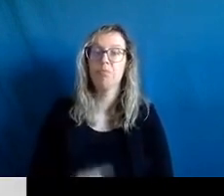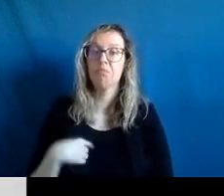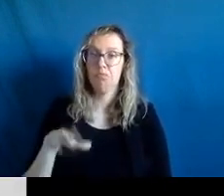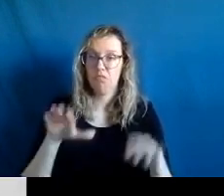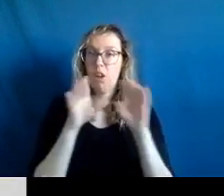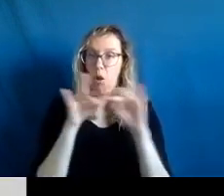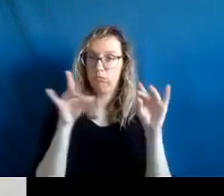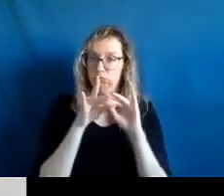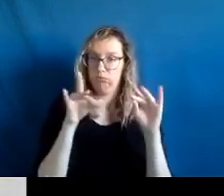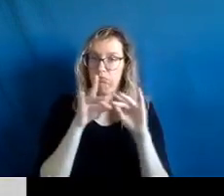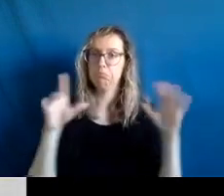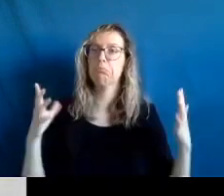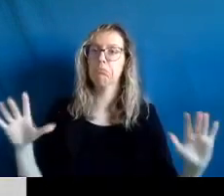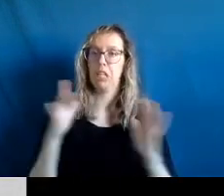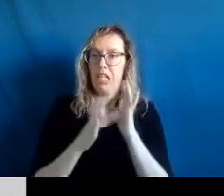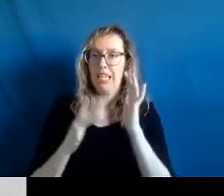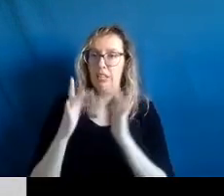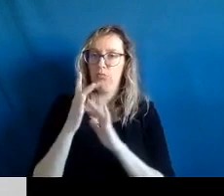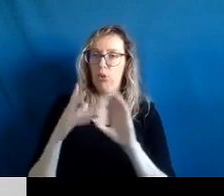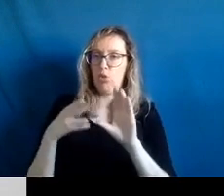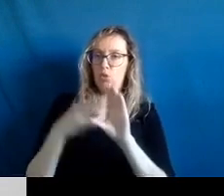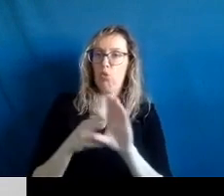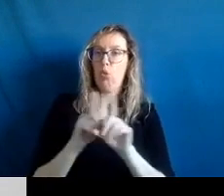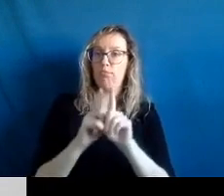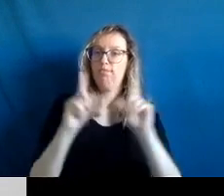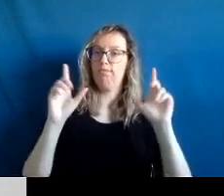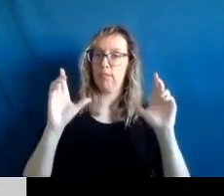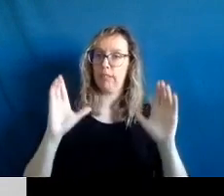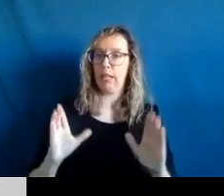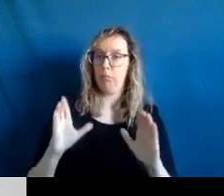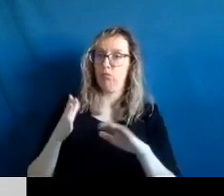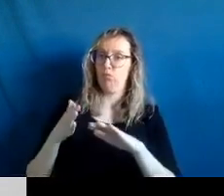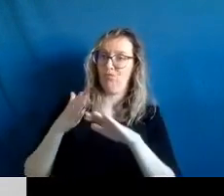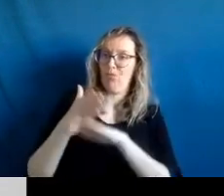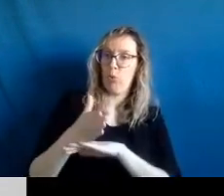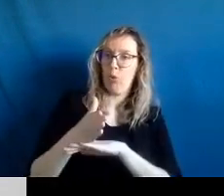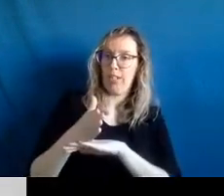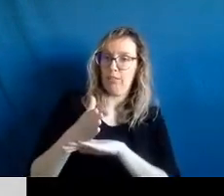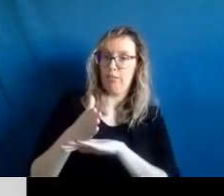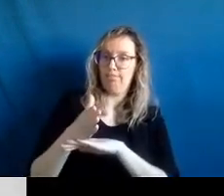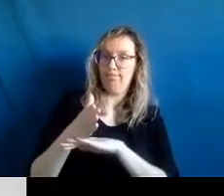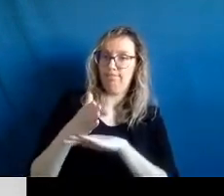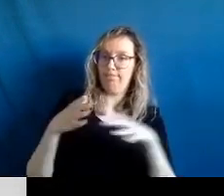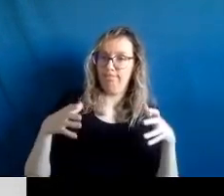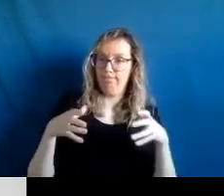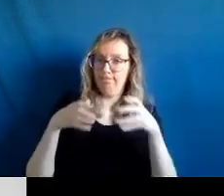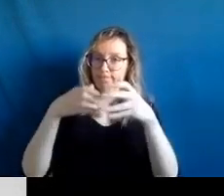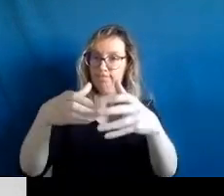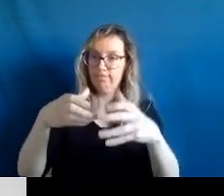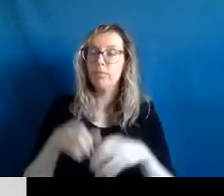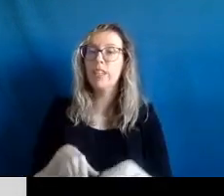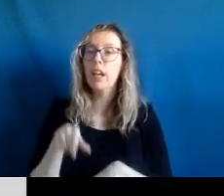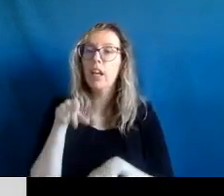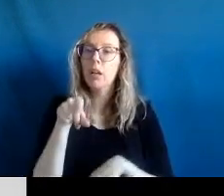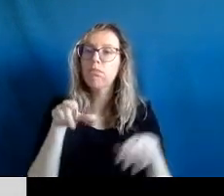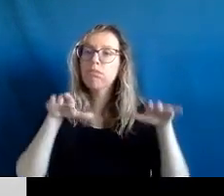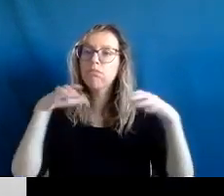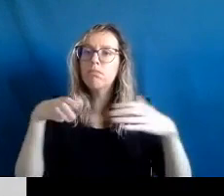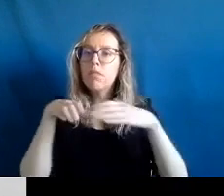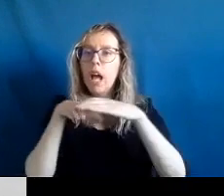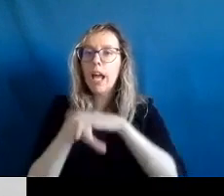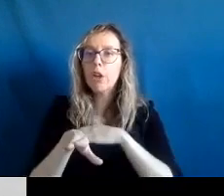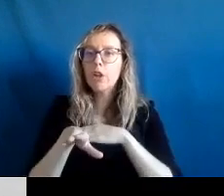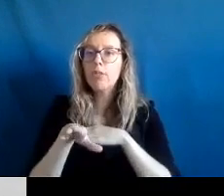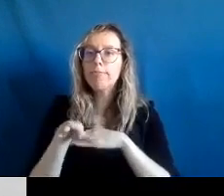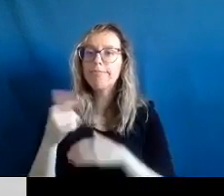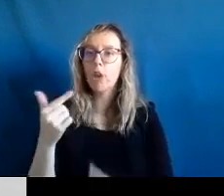out with his disciples and crossed over to the other side of the Kidron Valley. He and his disciples entered a garden there.